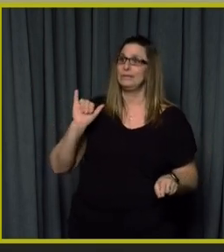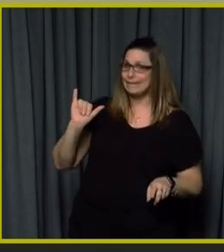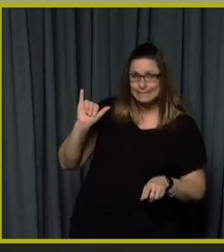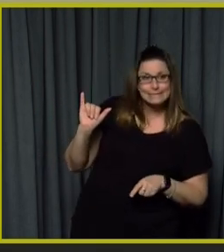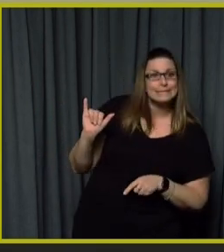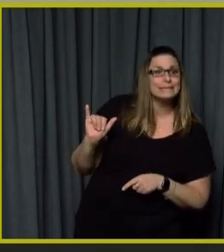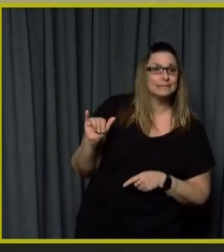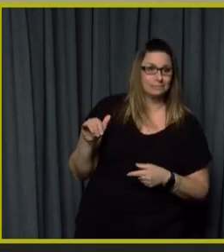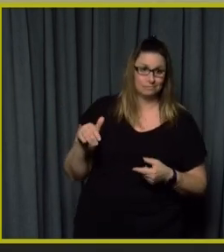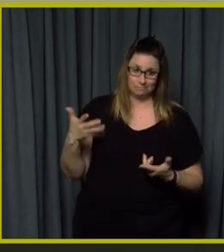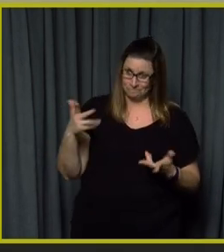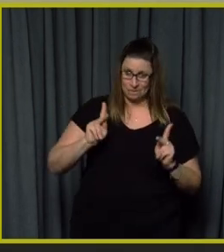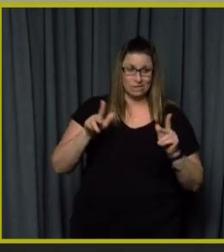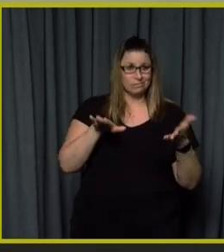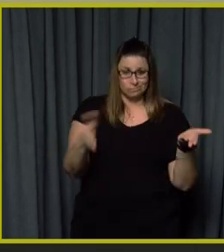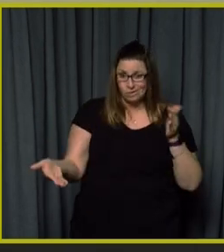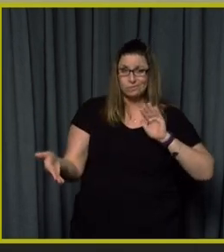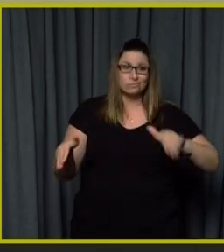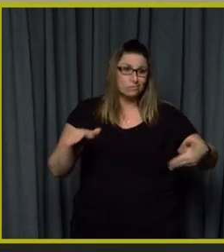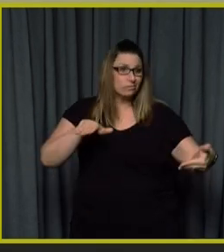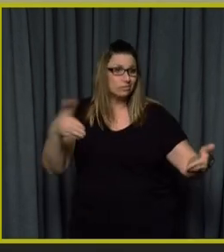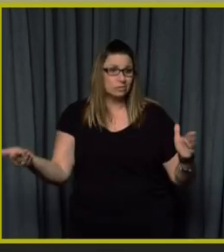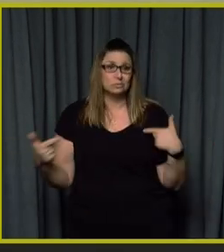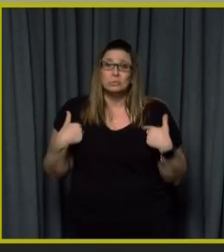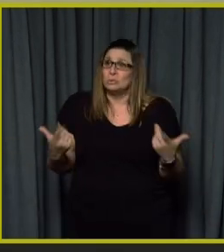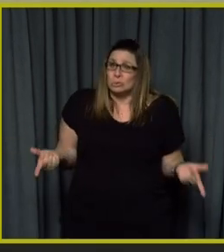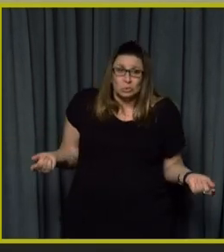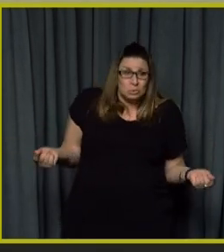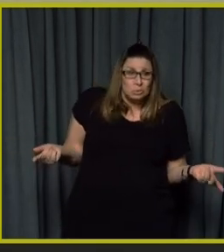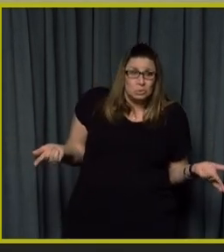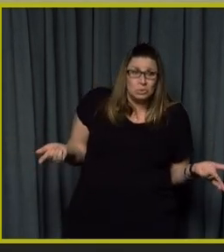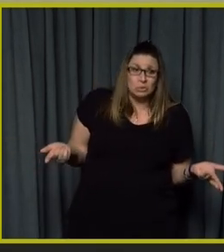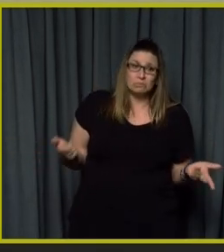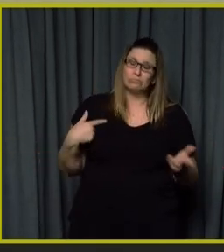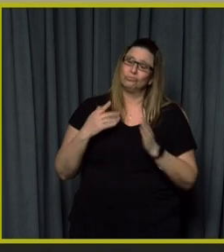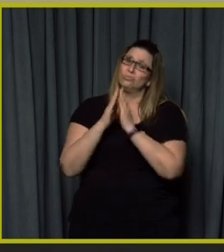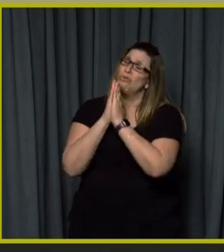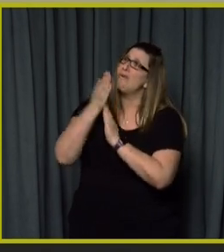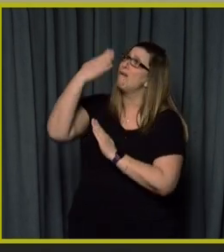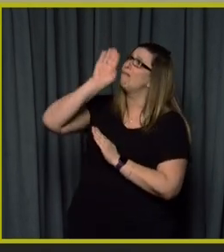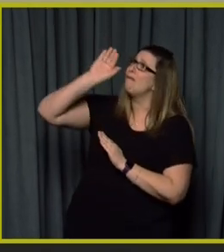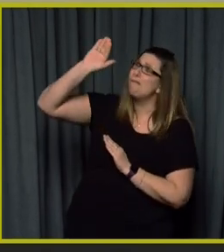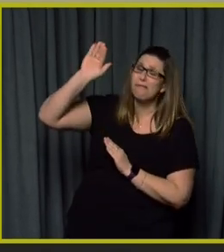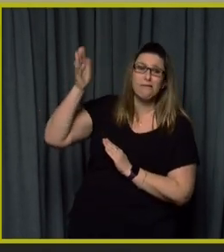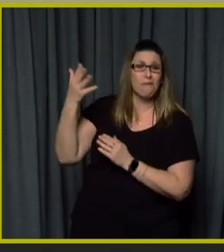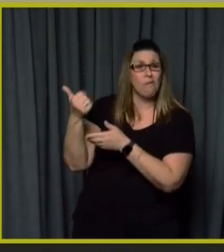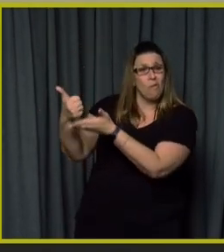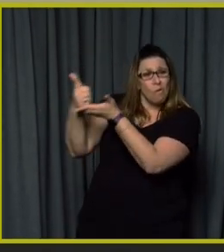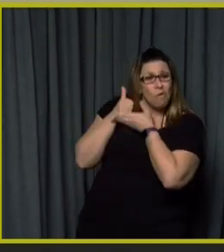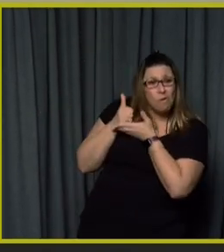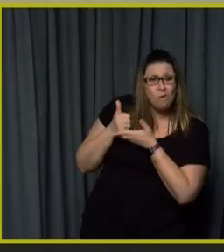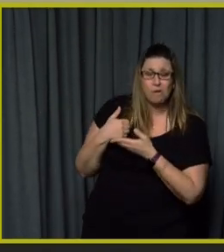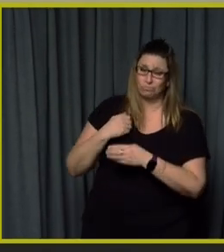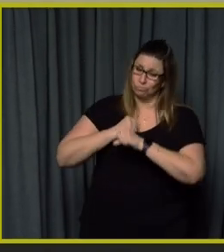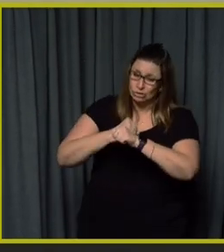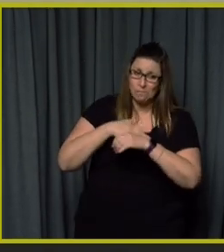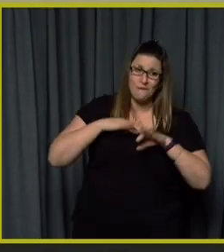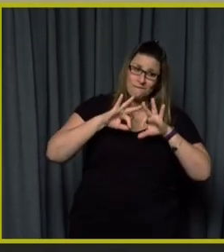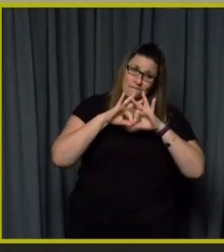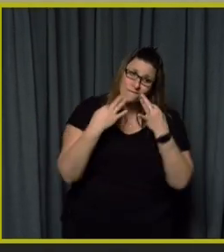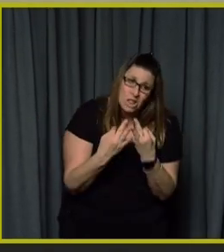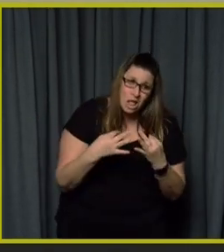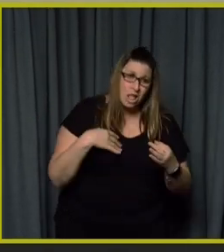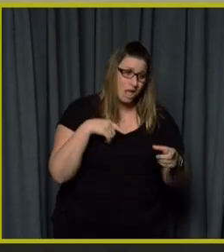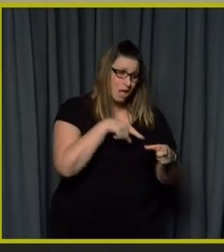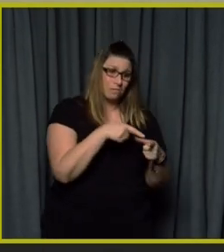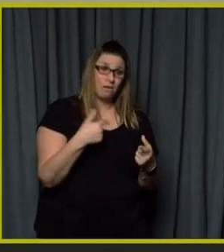And all I can do is pray and keep moving on for my family. I have no personal transportation, so I